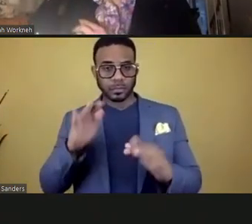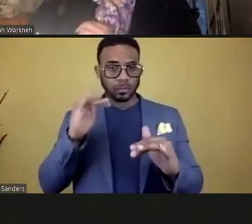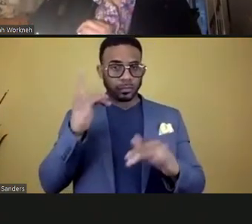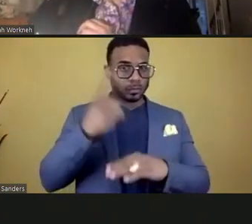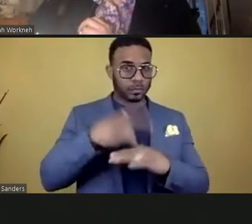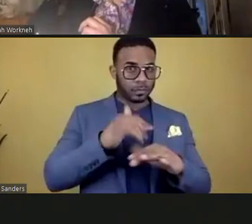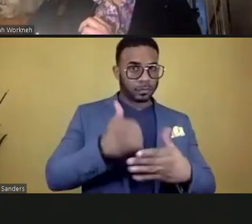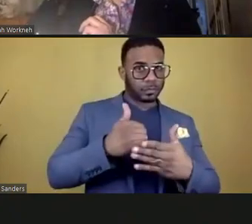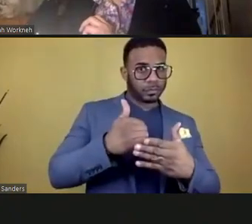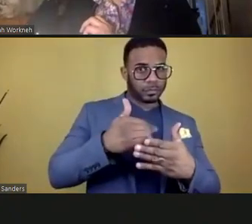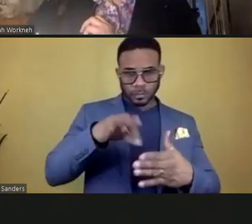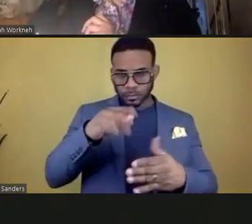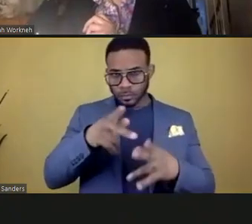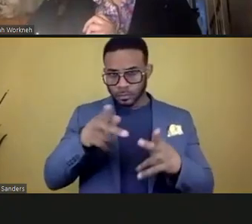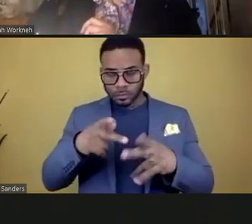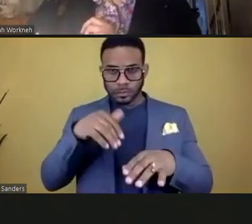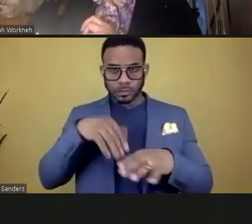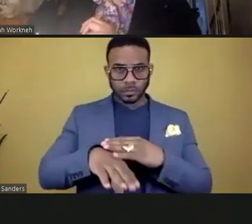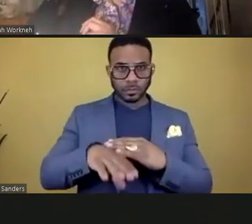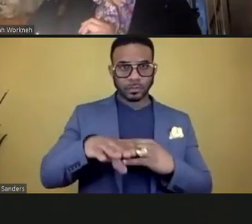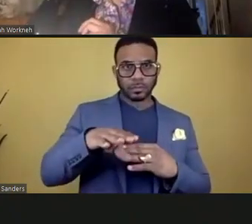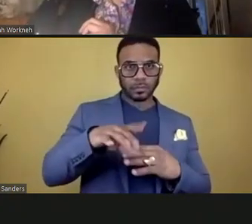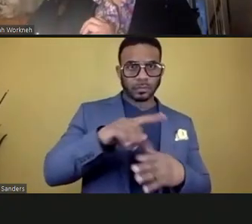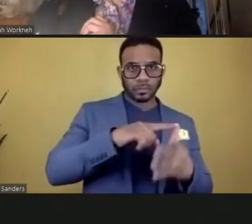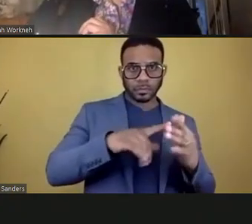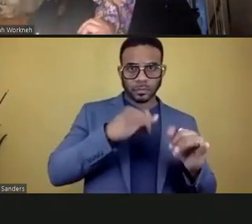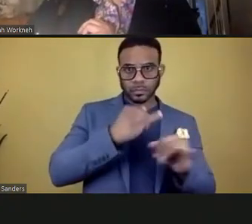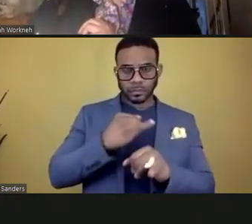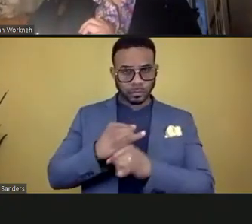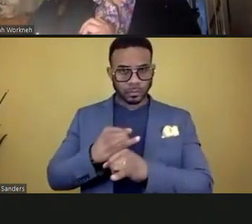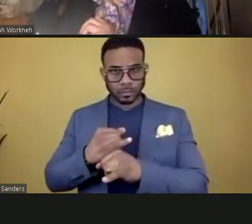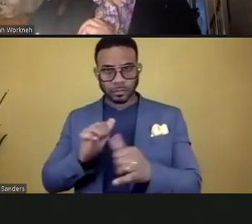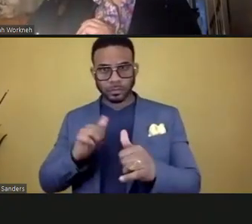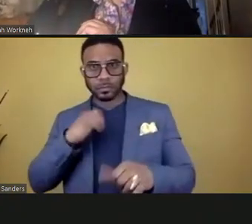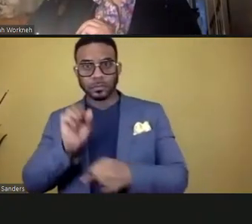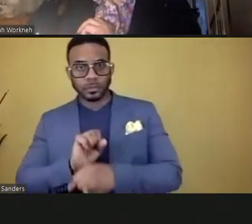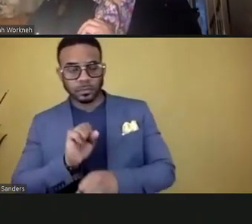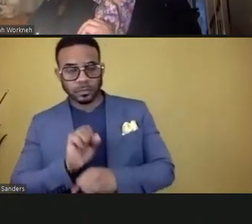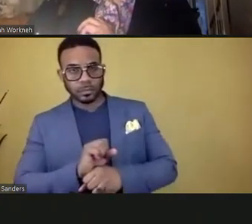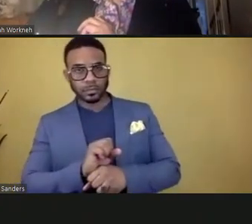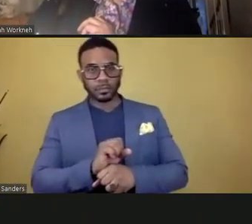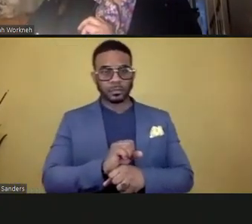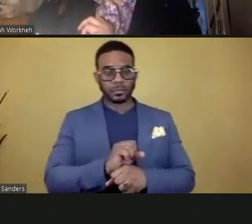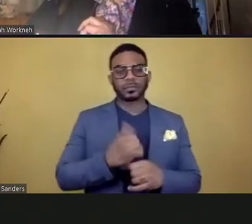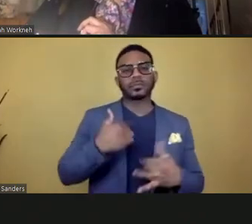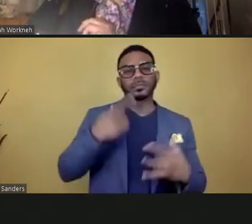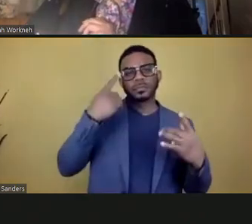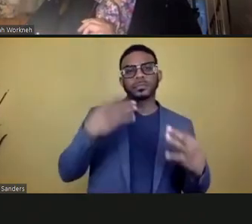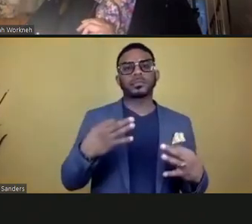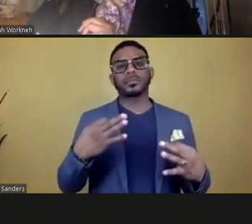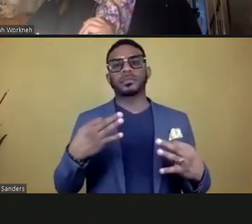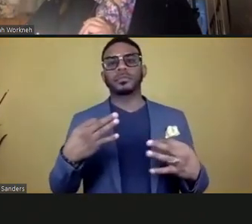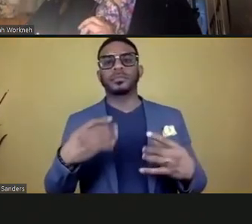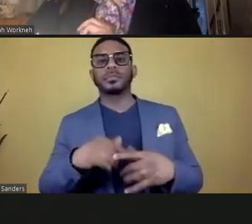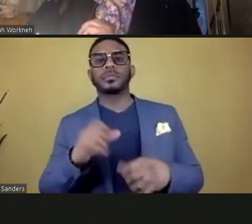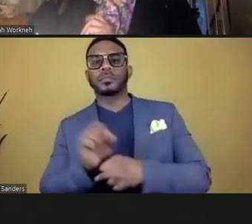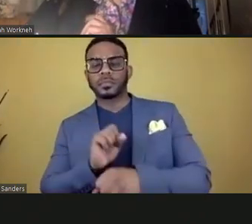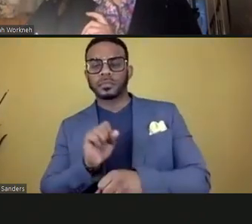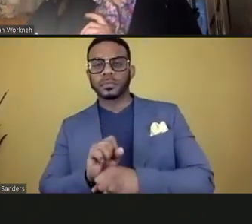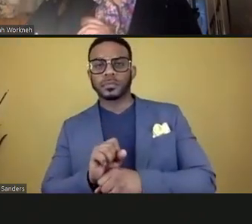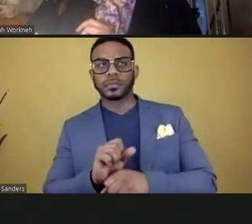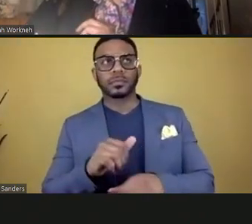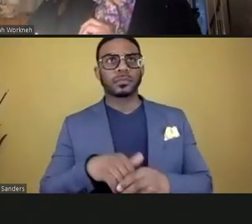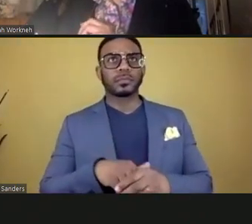could help them find a place into those institutions in which I worked. I decided to work